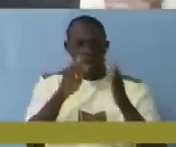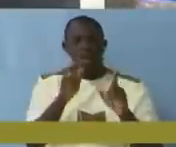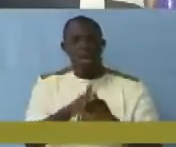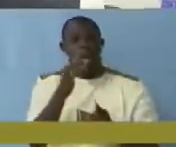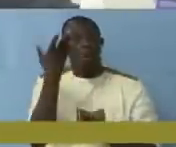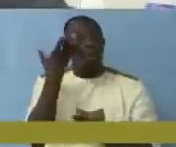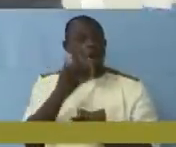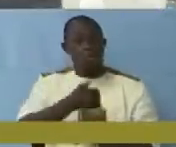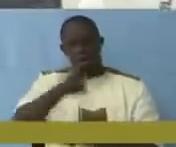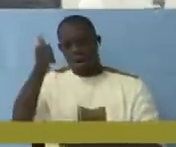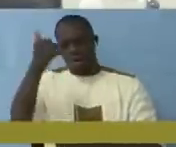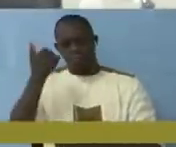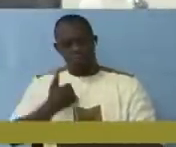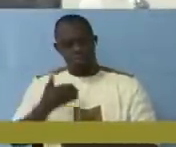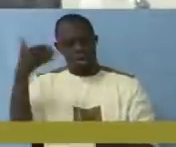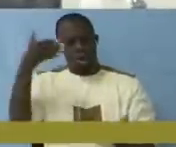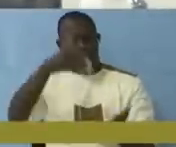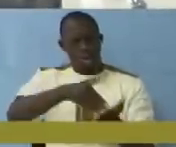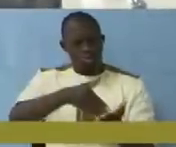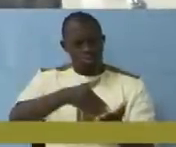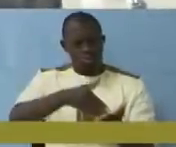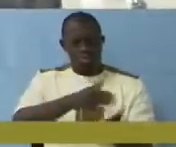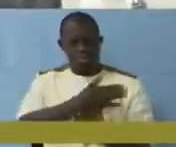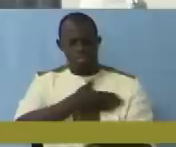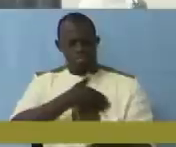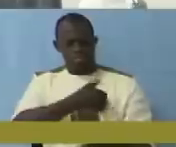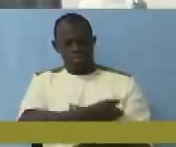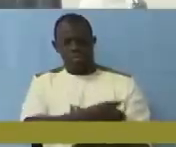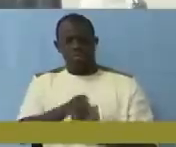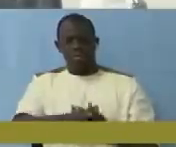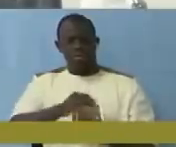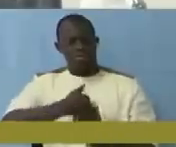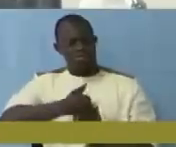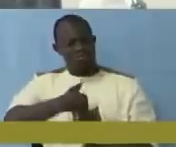When other people come, you treat them brutally.